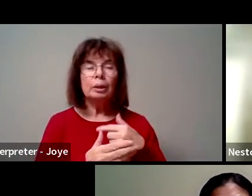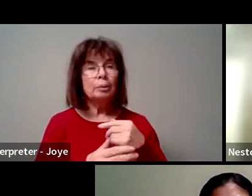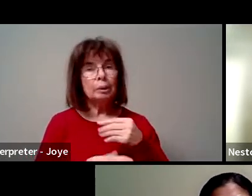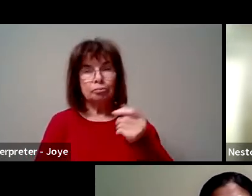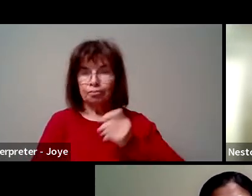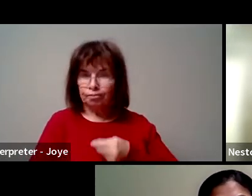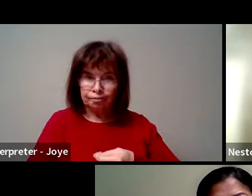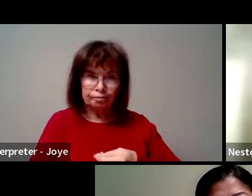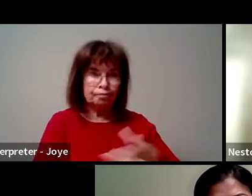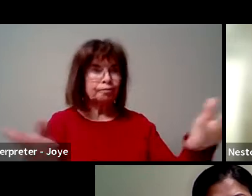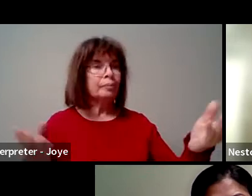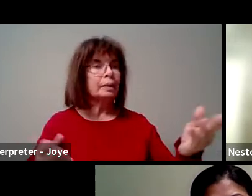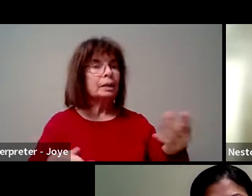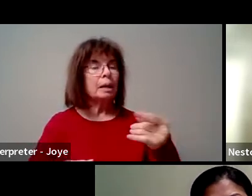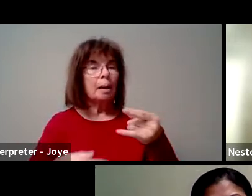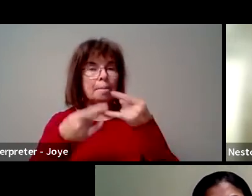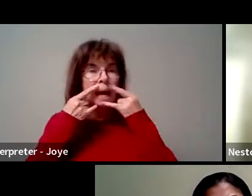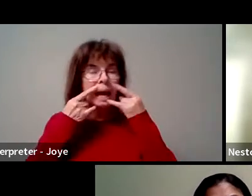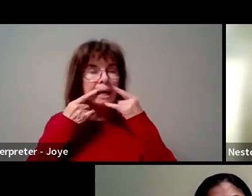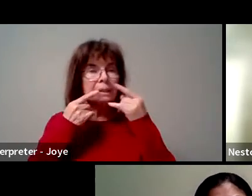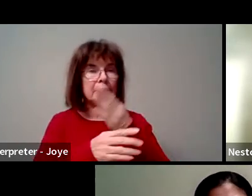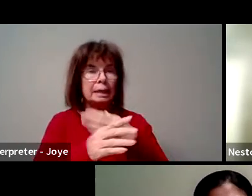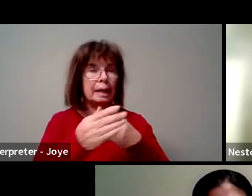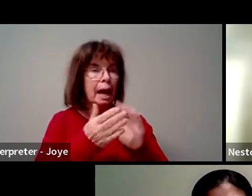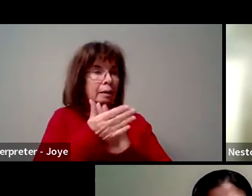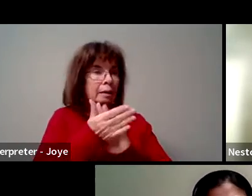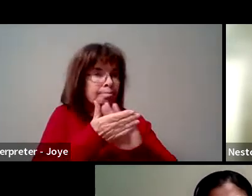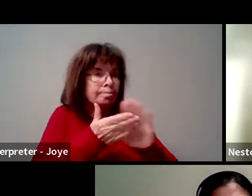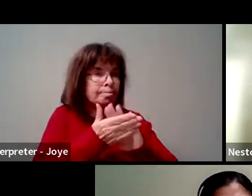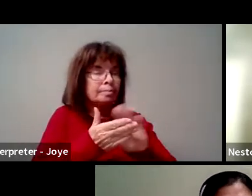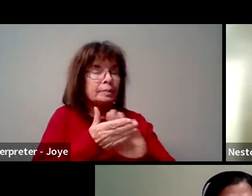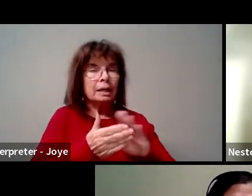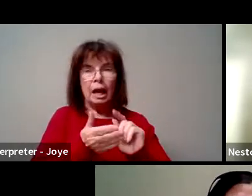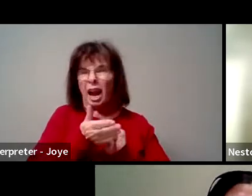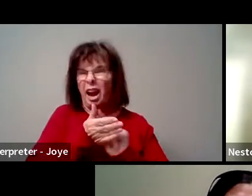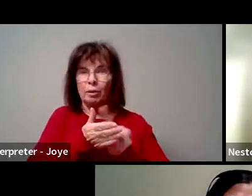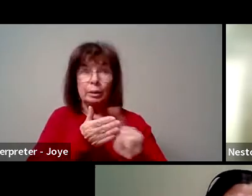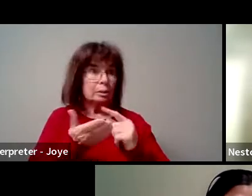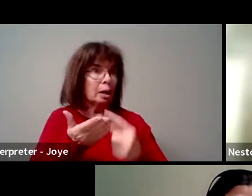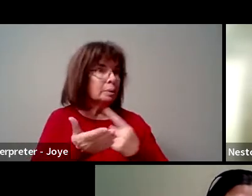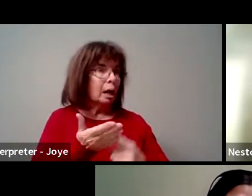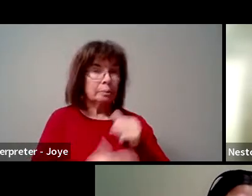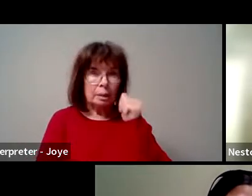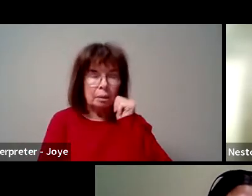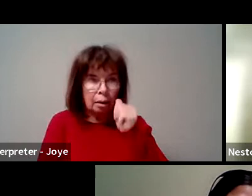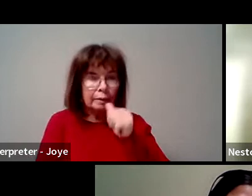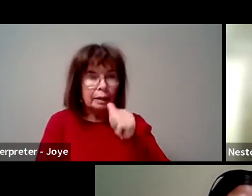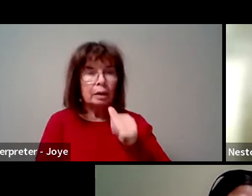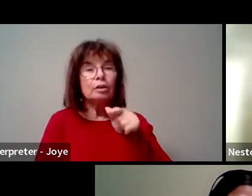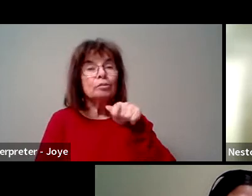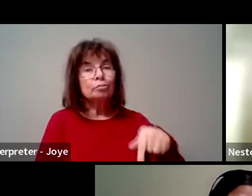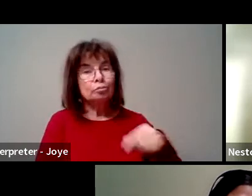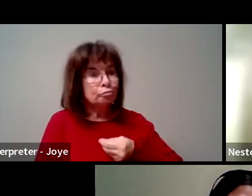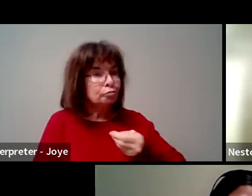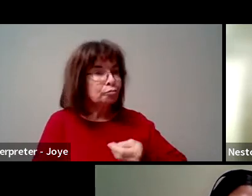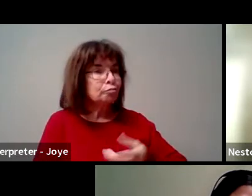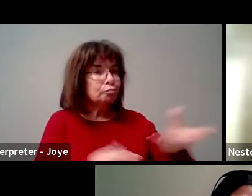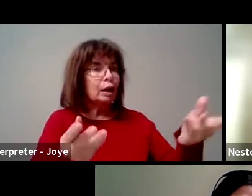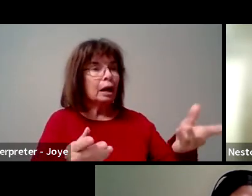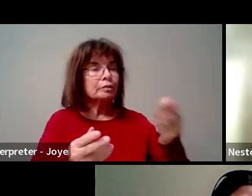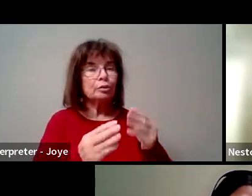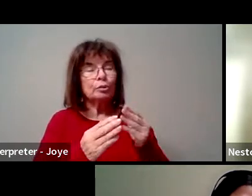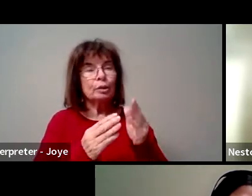and hand sanitizer weekly, sometimes daily, to the community. We're surrounded by a